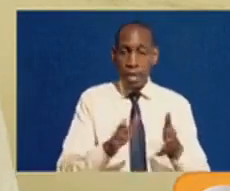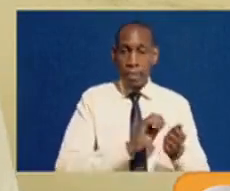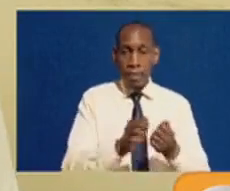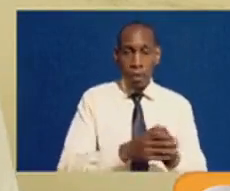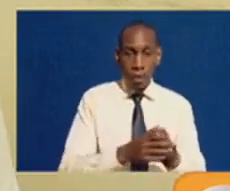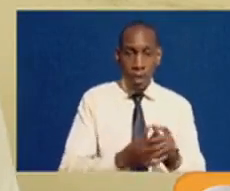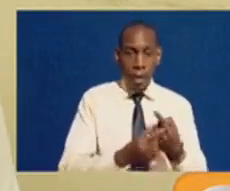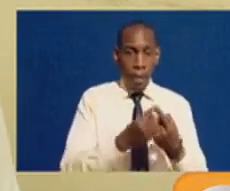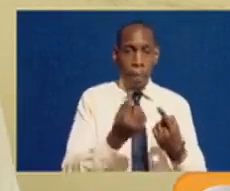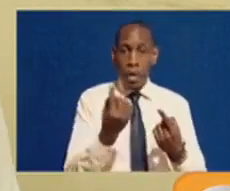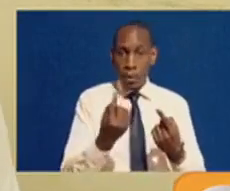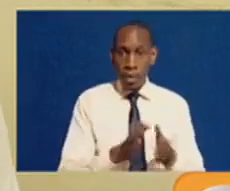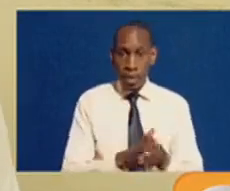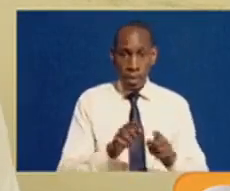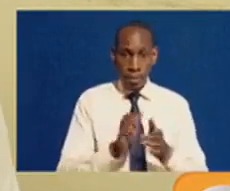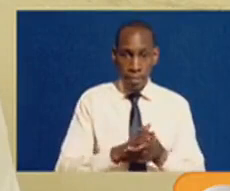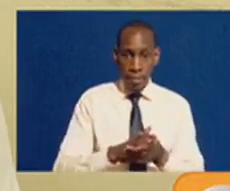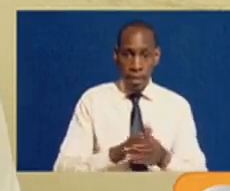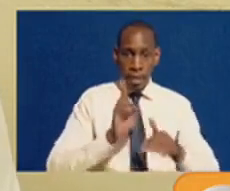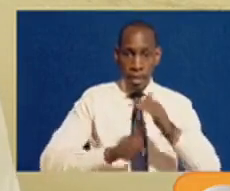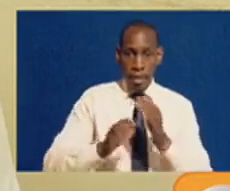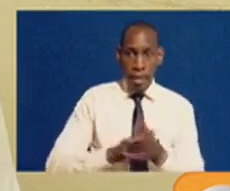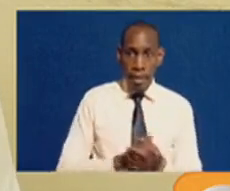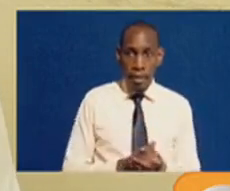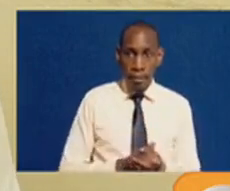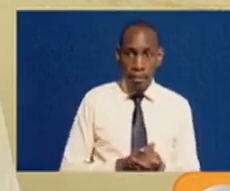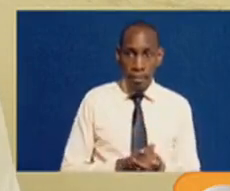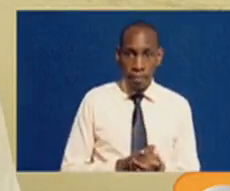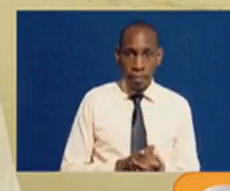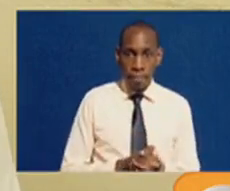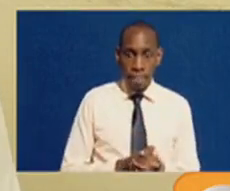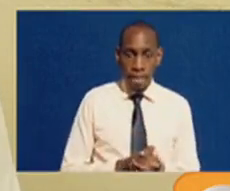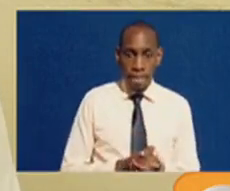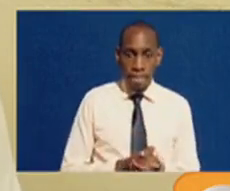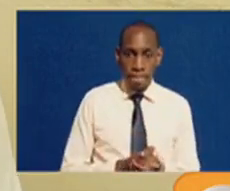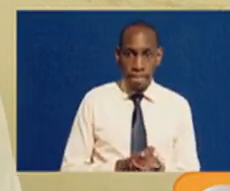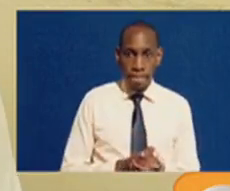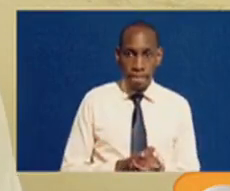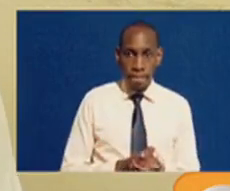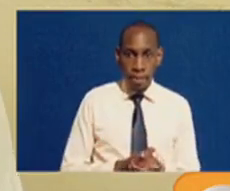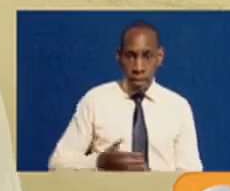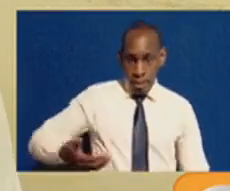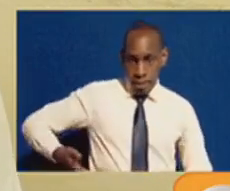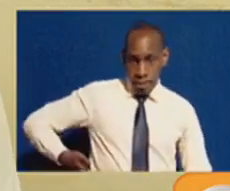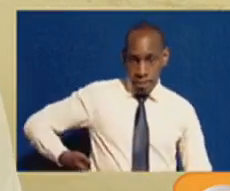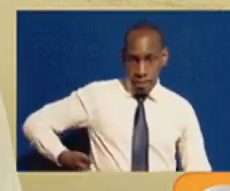bullet entered through between the umbilicus and the pubic